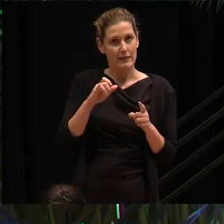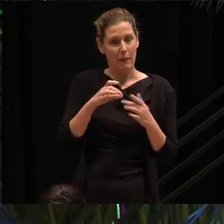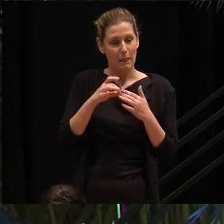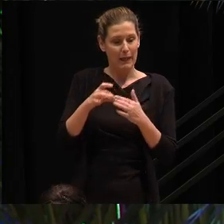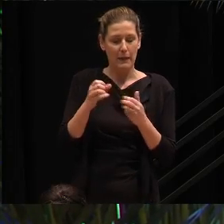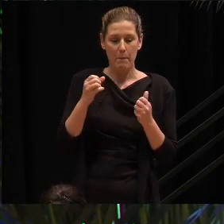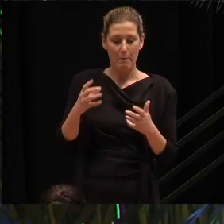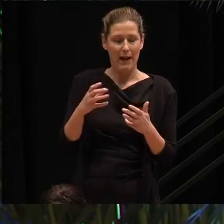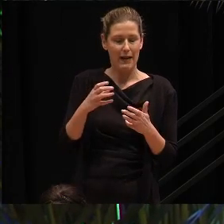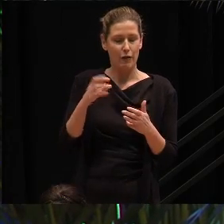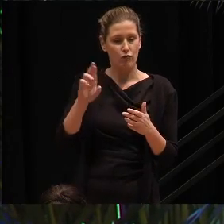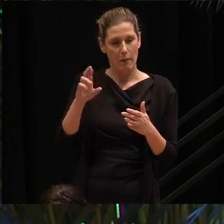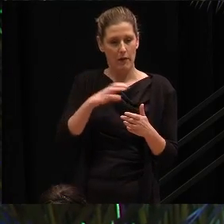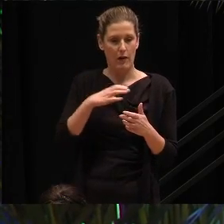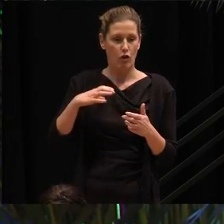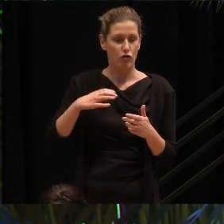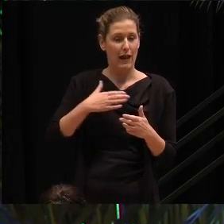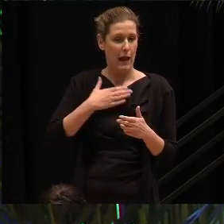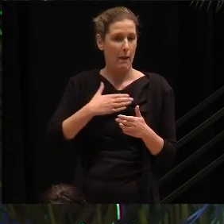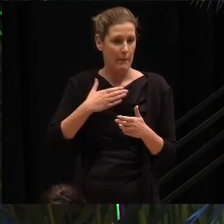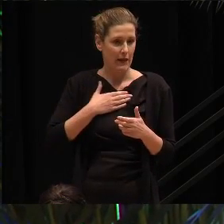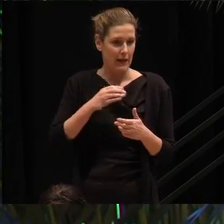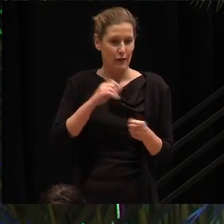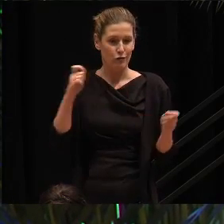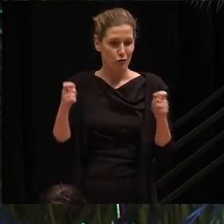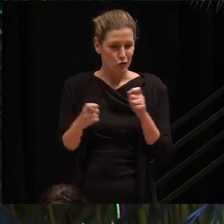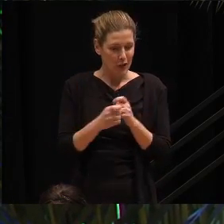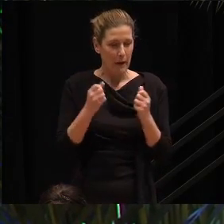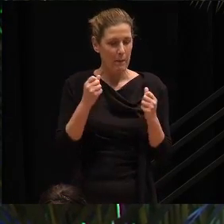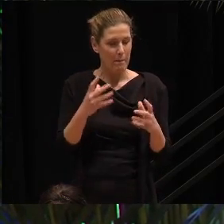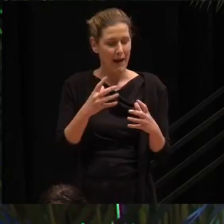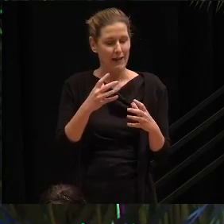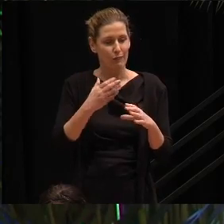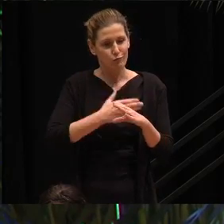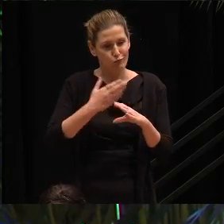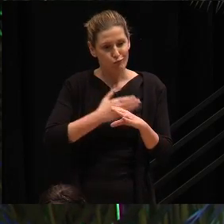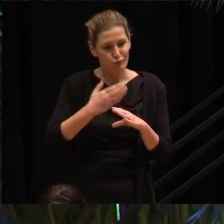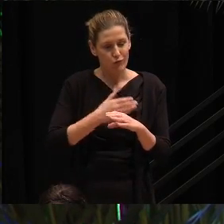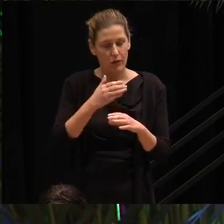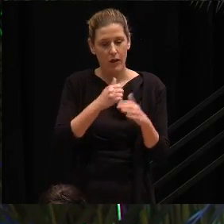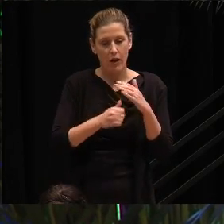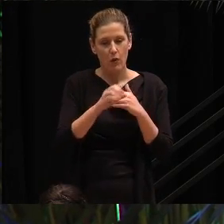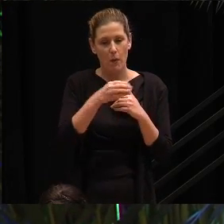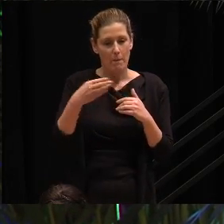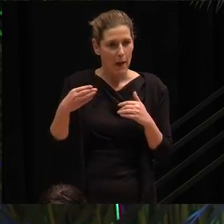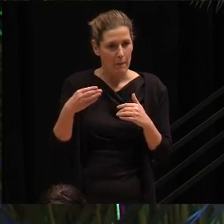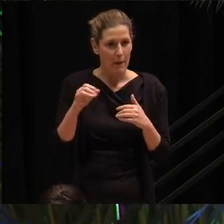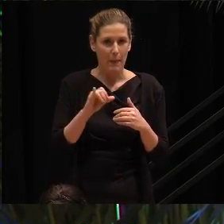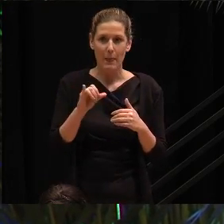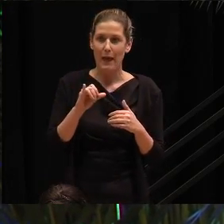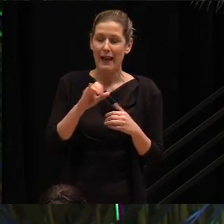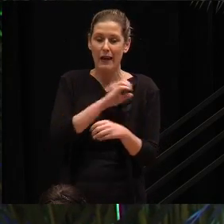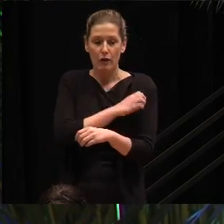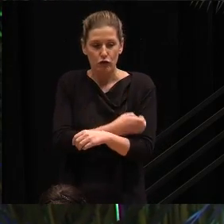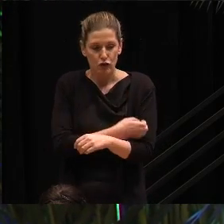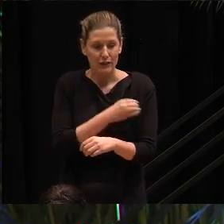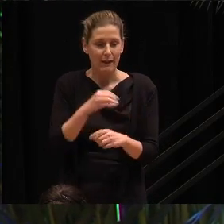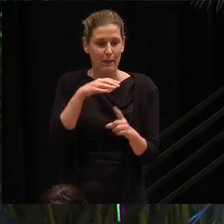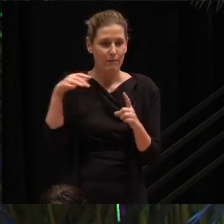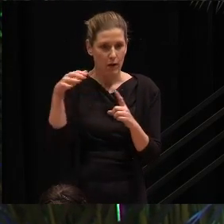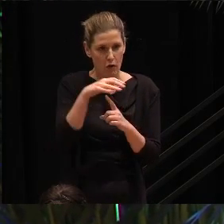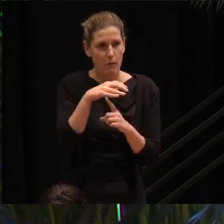The rollback of a lot of regulatory reforms that were enacted under the Obama administration, particularly in areas that I care about in energy and the